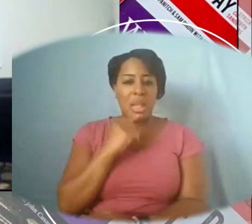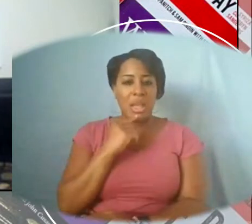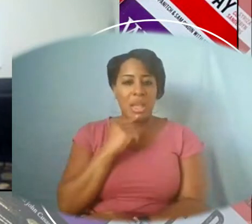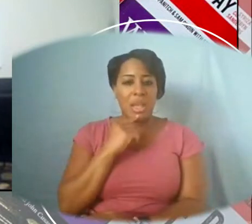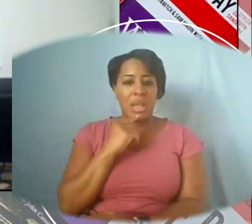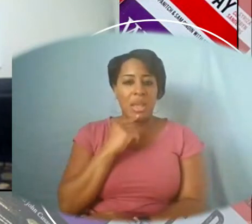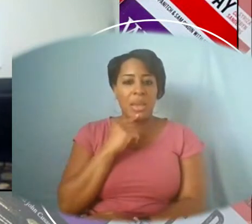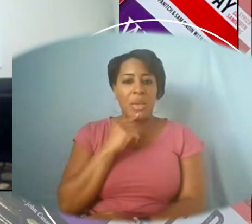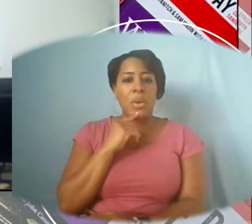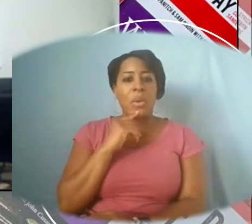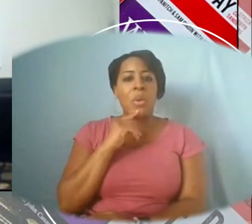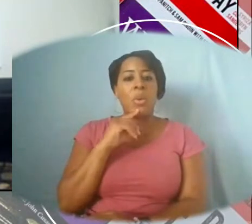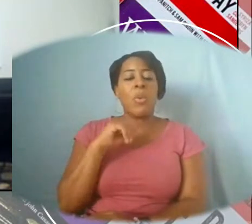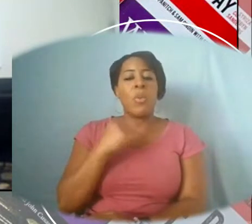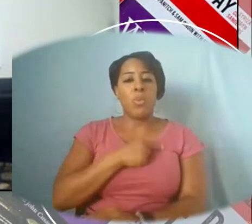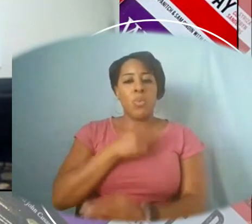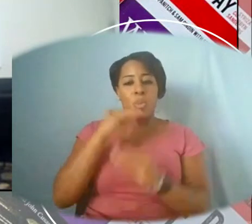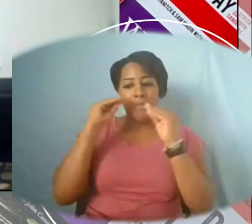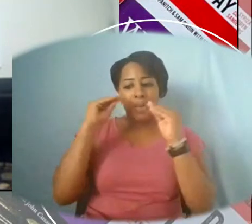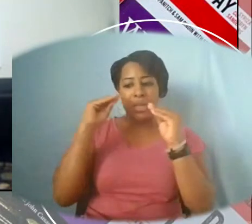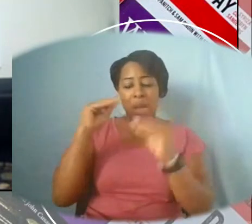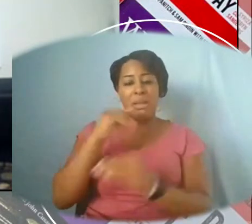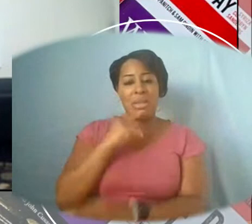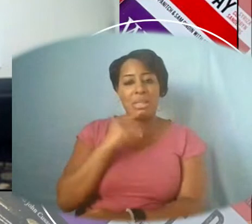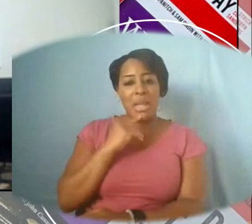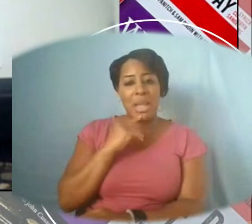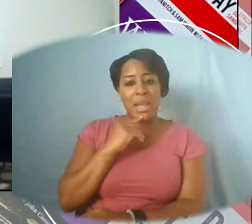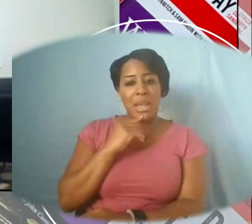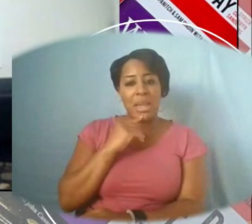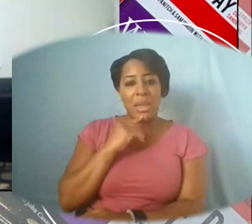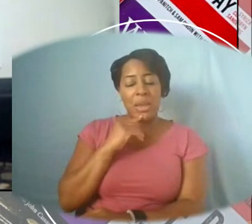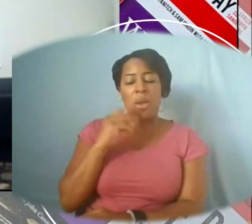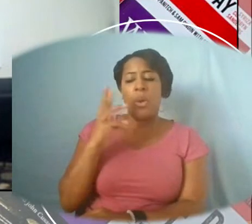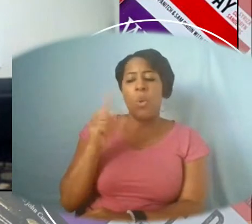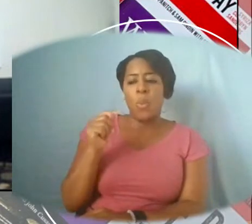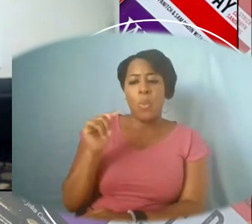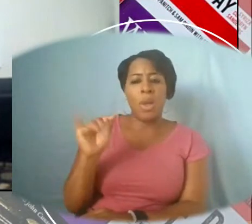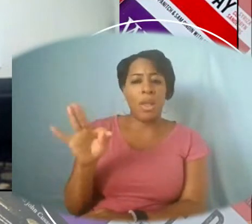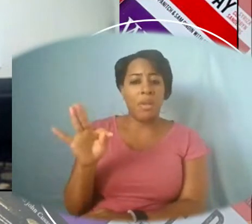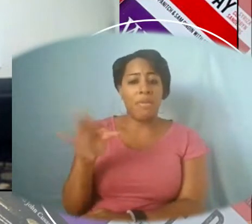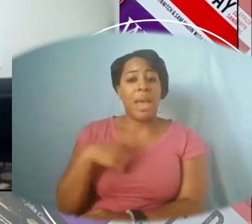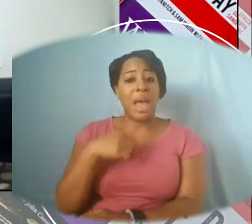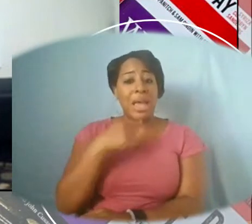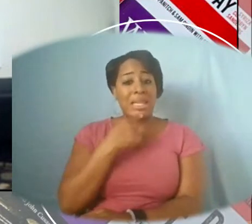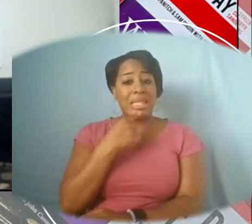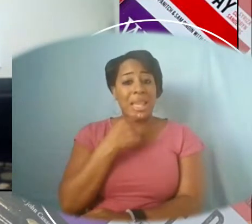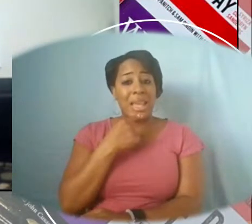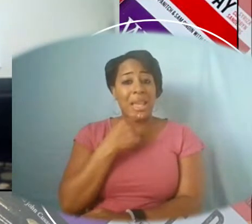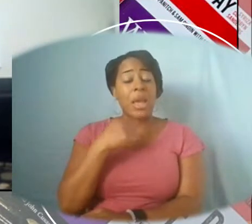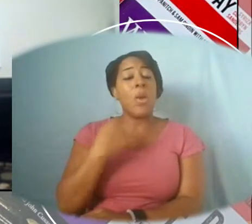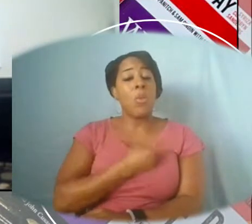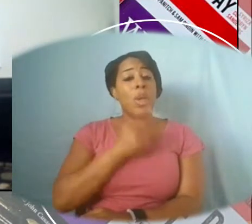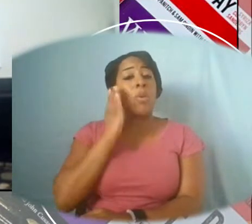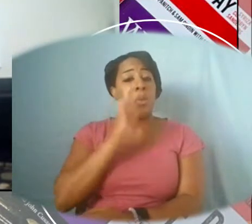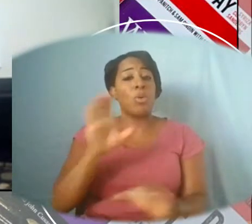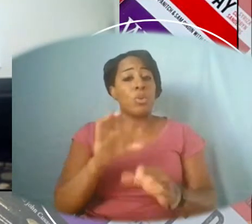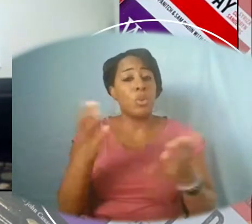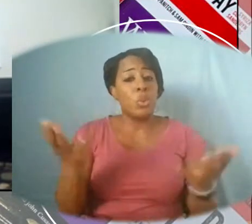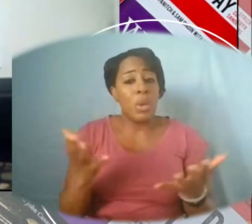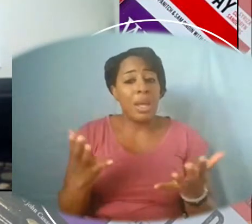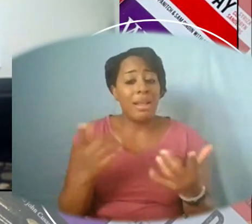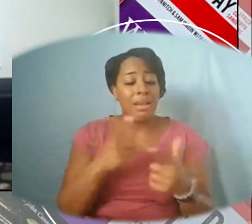to say. What if? I say, this is what we will do. Love,